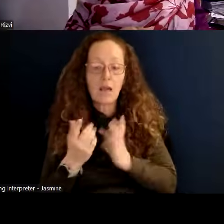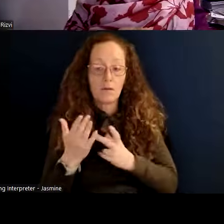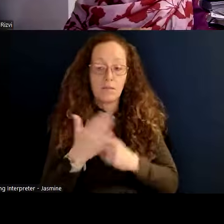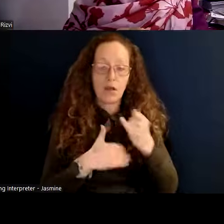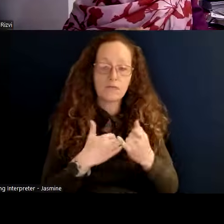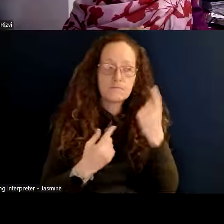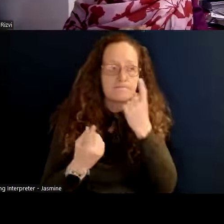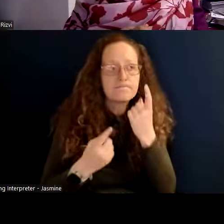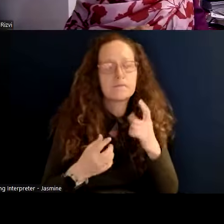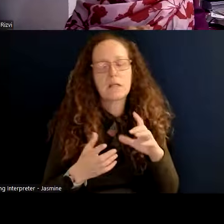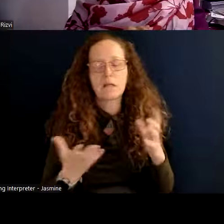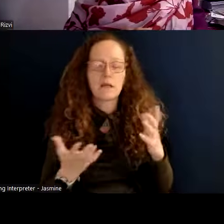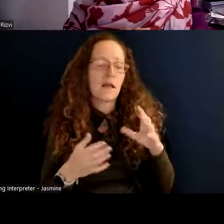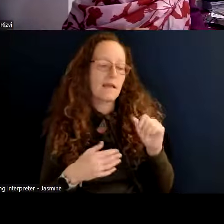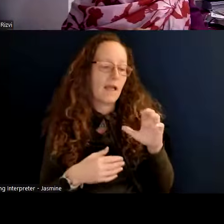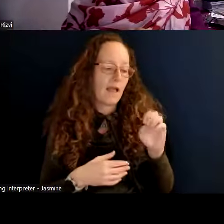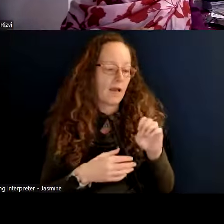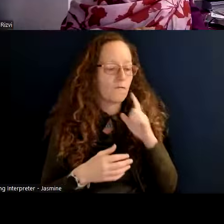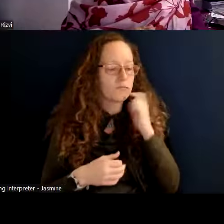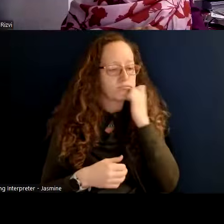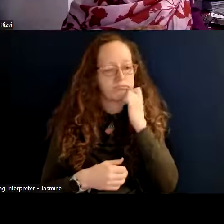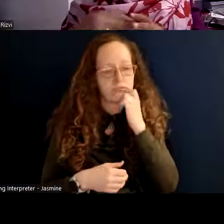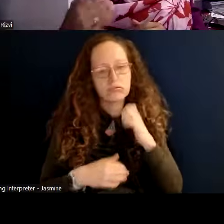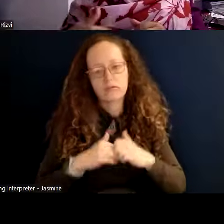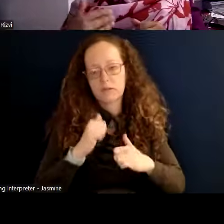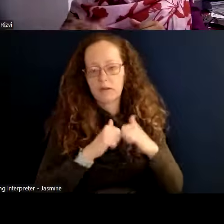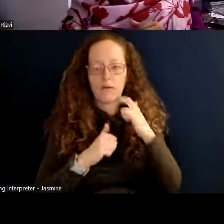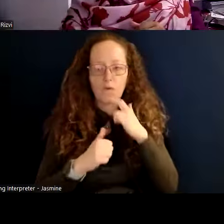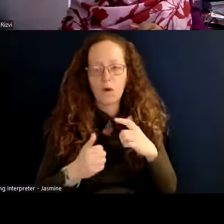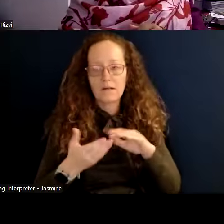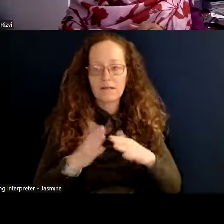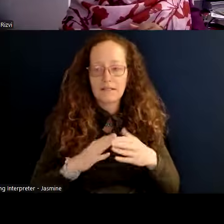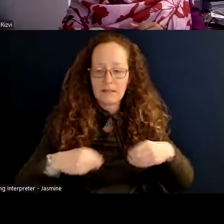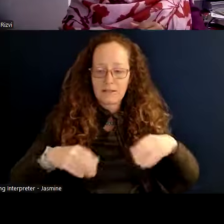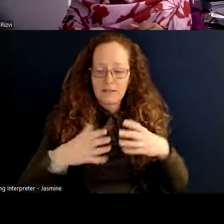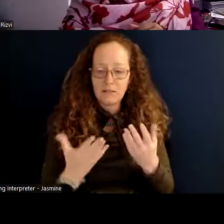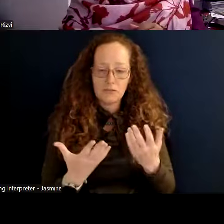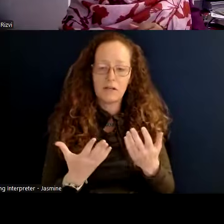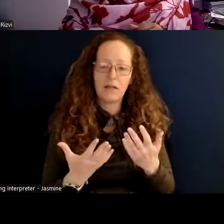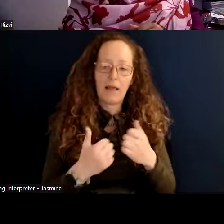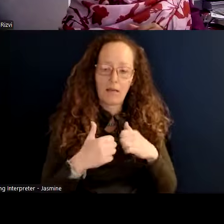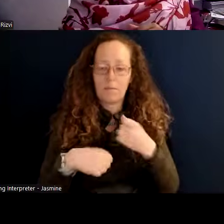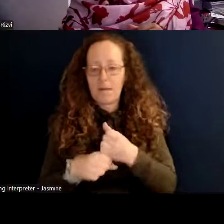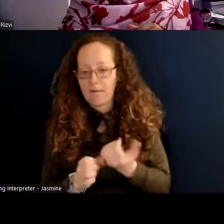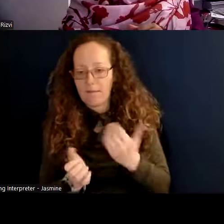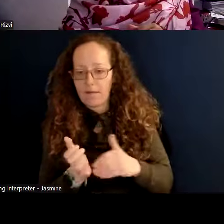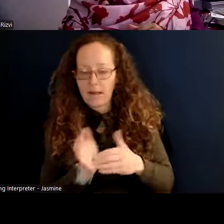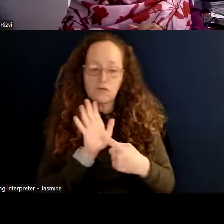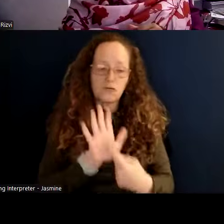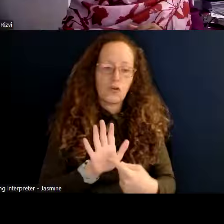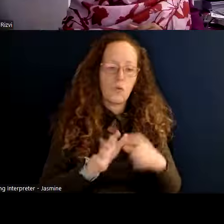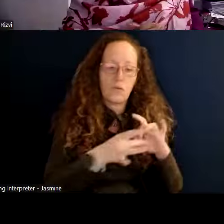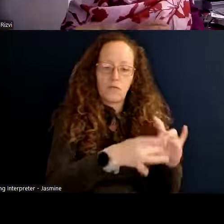and remakes the materiality of the city as a way to express its relational care, inviting us to focus in on those forms